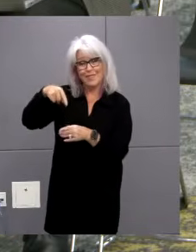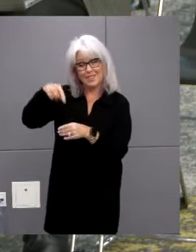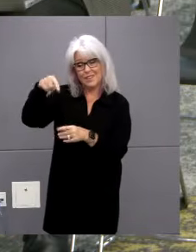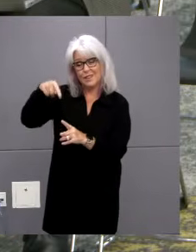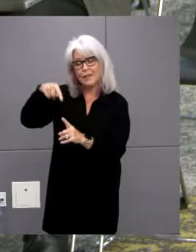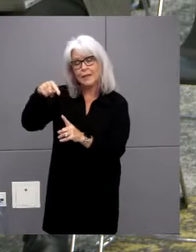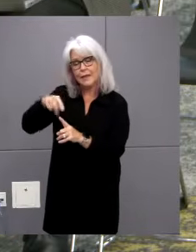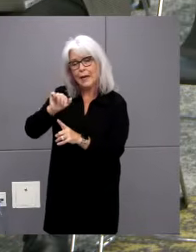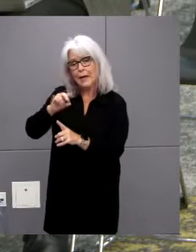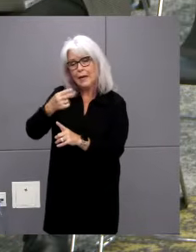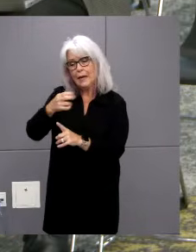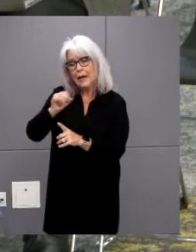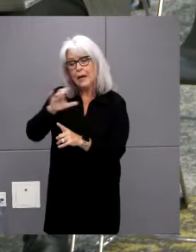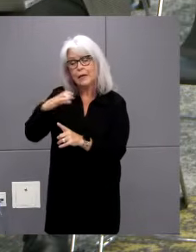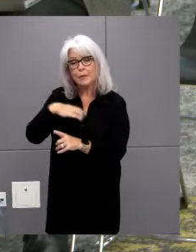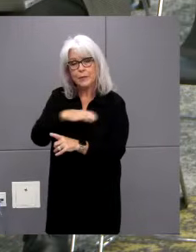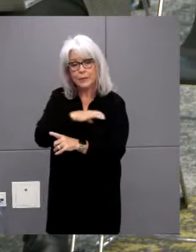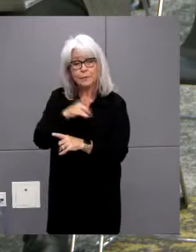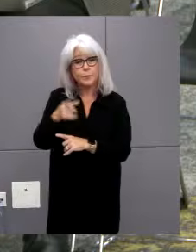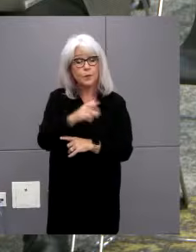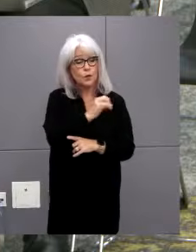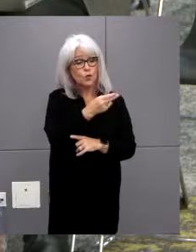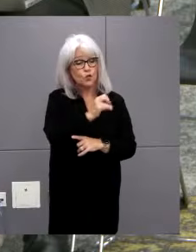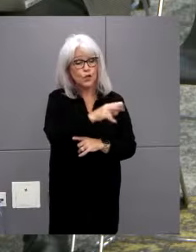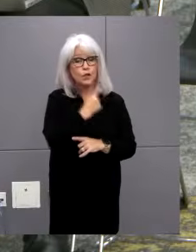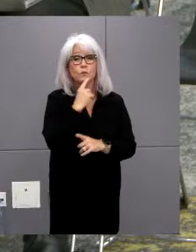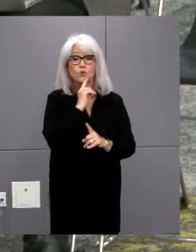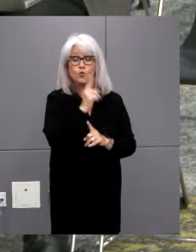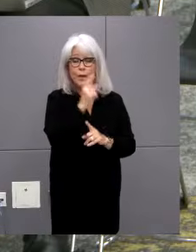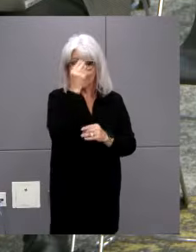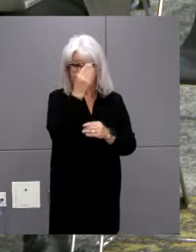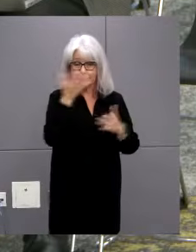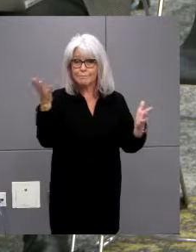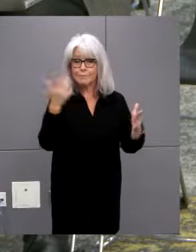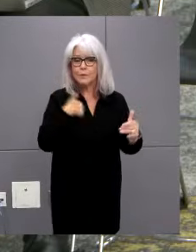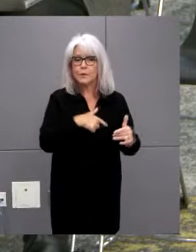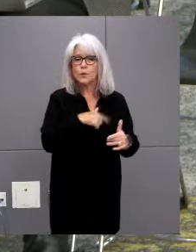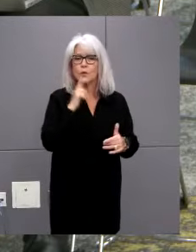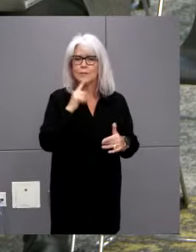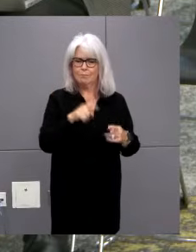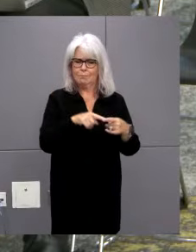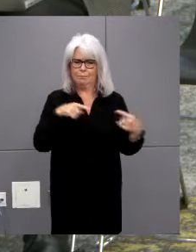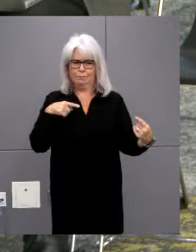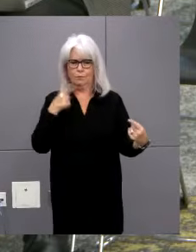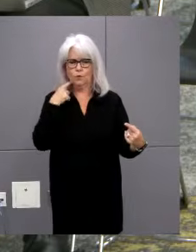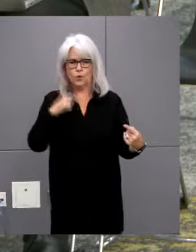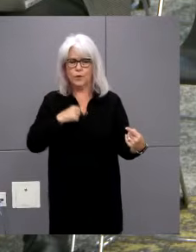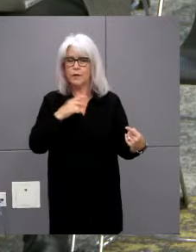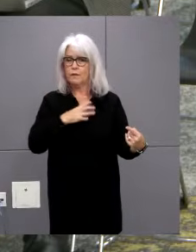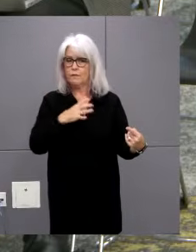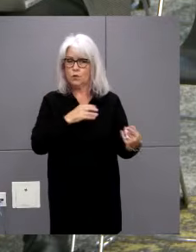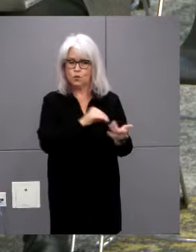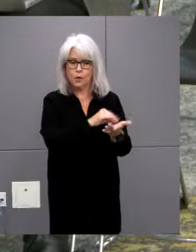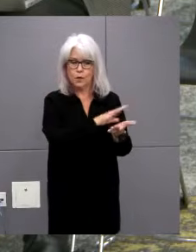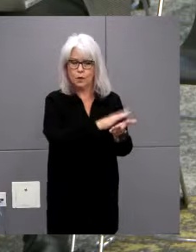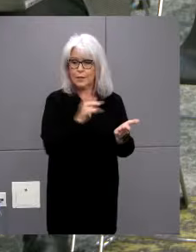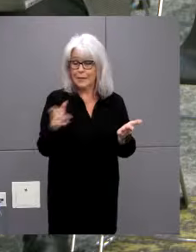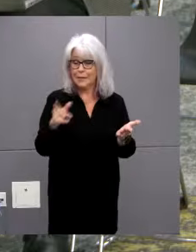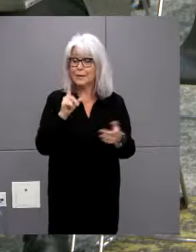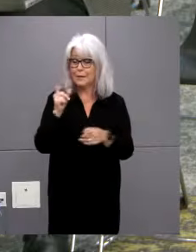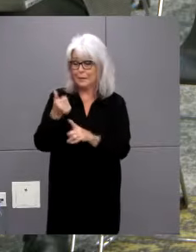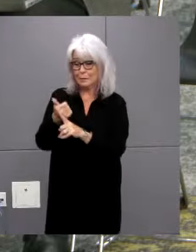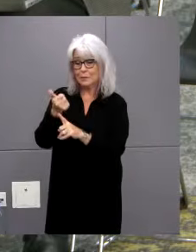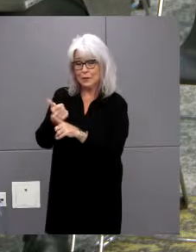prior meeting. The chair's direct testimony, therefore, is in direct contradiction to the official record, which he himself voted to adopt